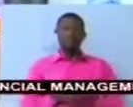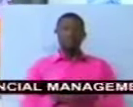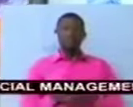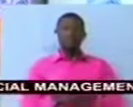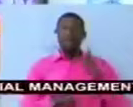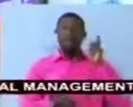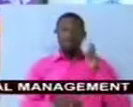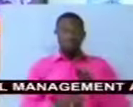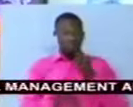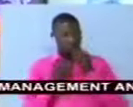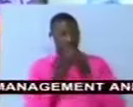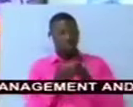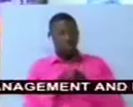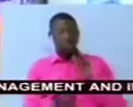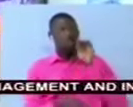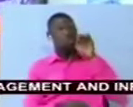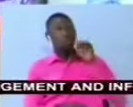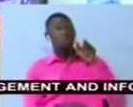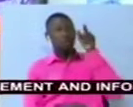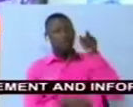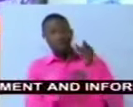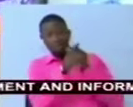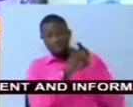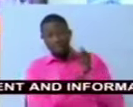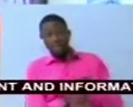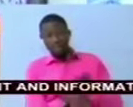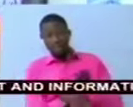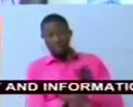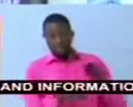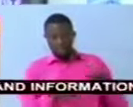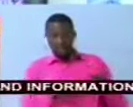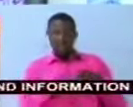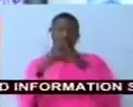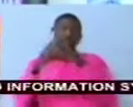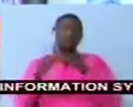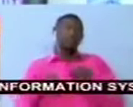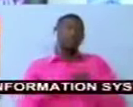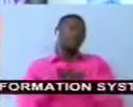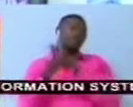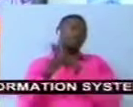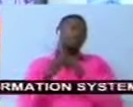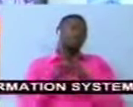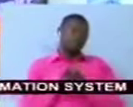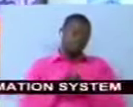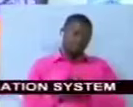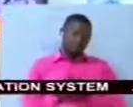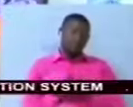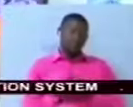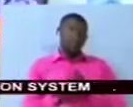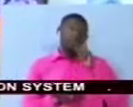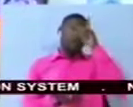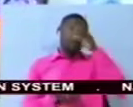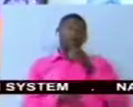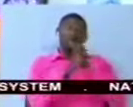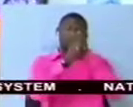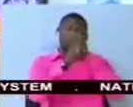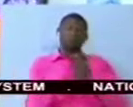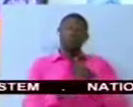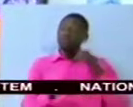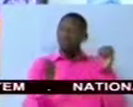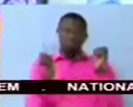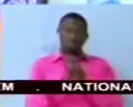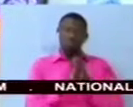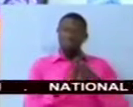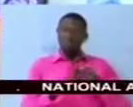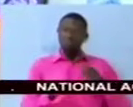mom I was must be called yalla ména ko lu dara du yaxu ci kanamam god help me that nothing can spoil